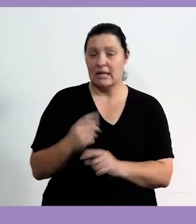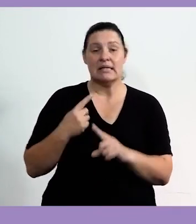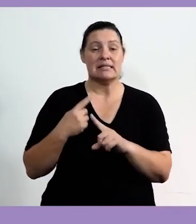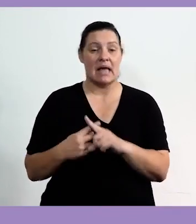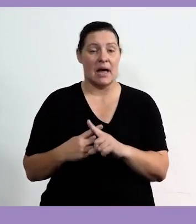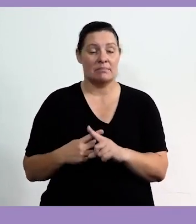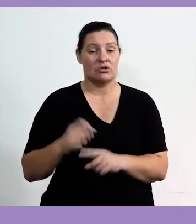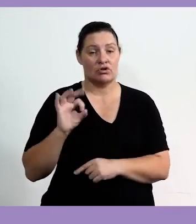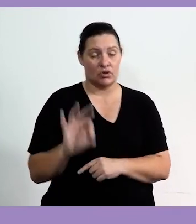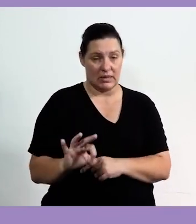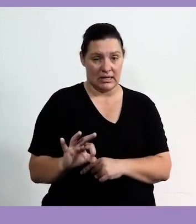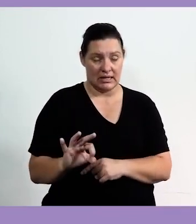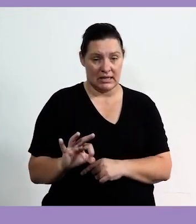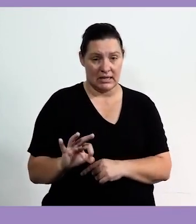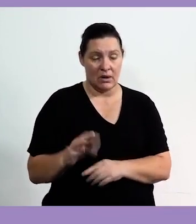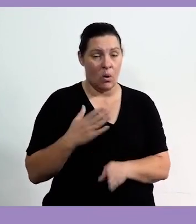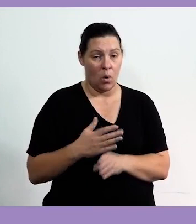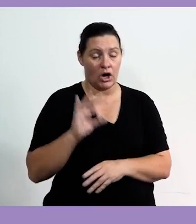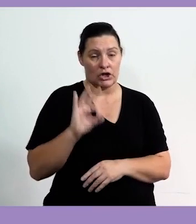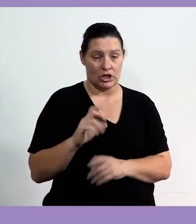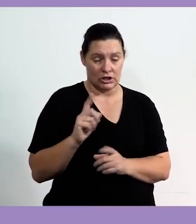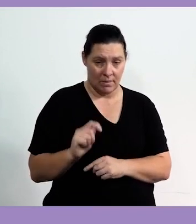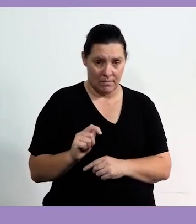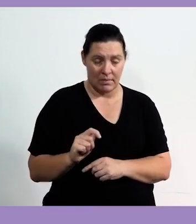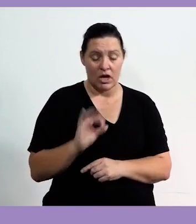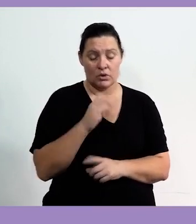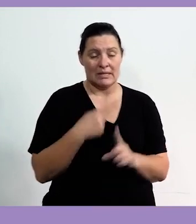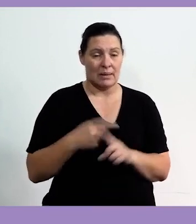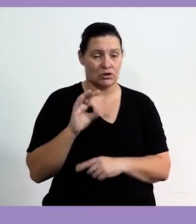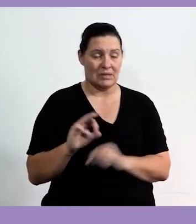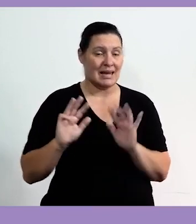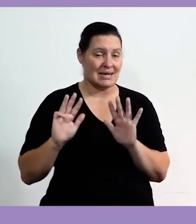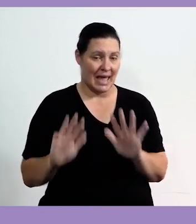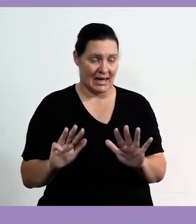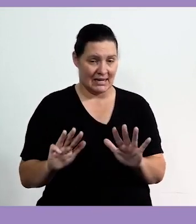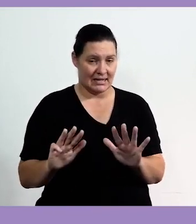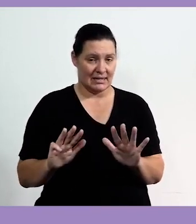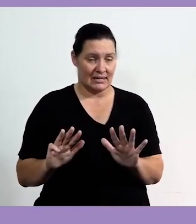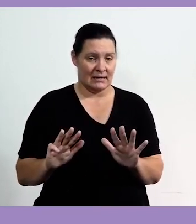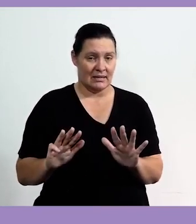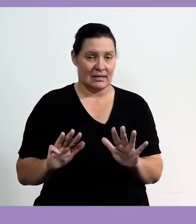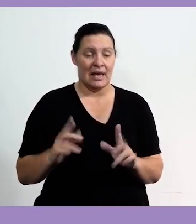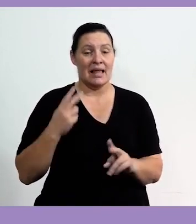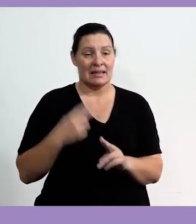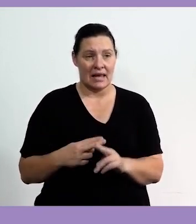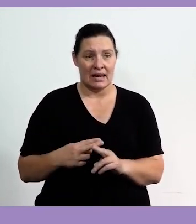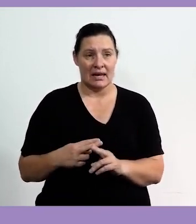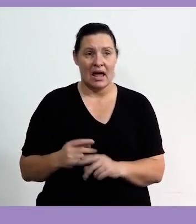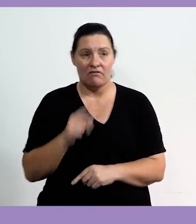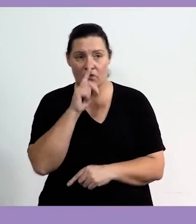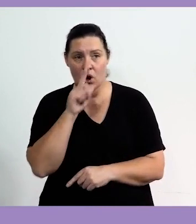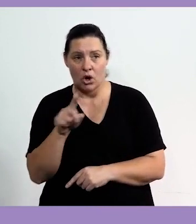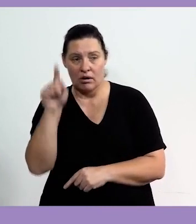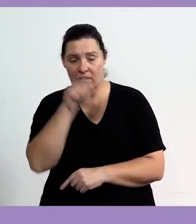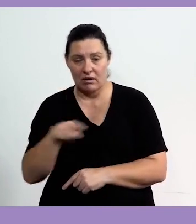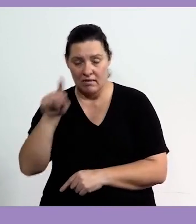3 multiplied by 3, because we are working with the 3rd term, so 3 multiplied by 3 is 9. And then